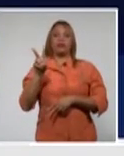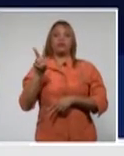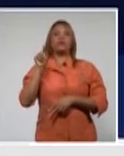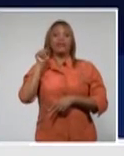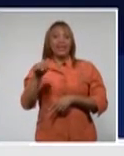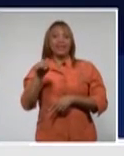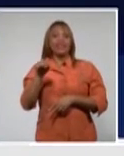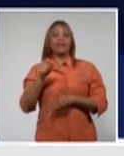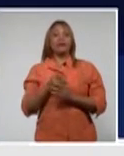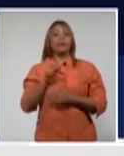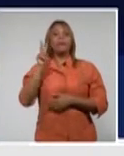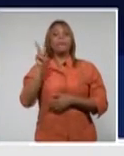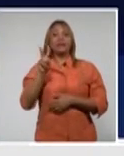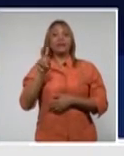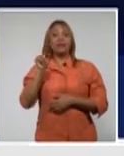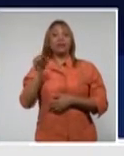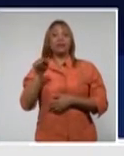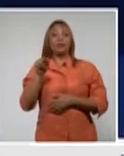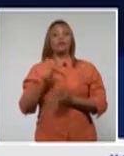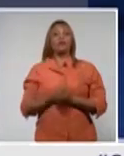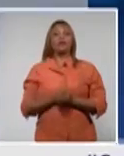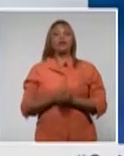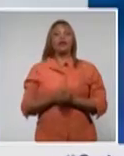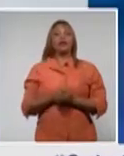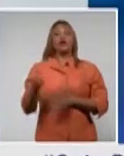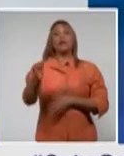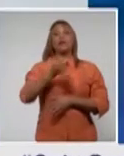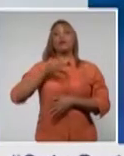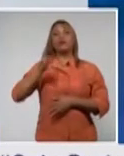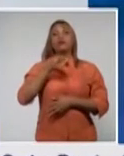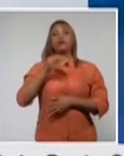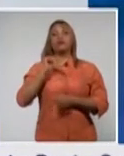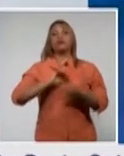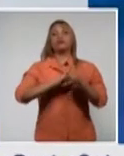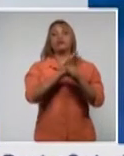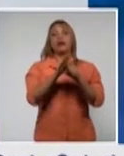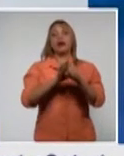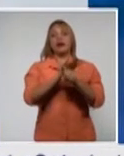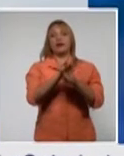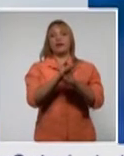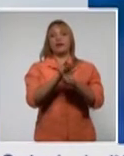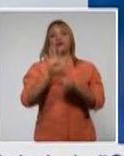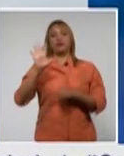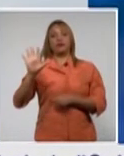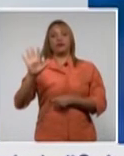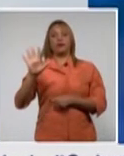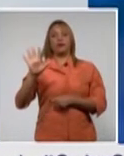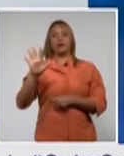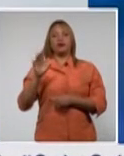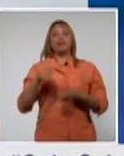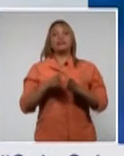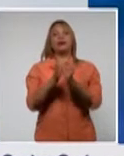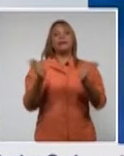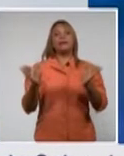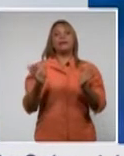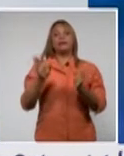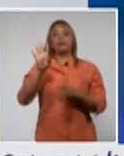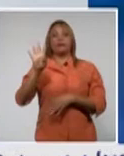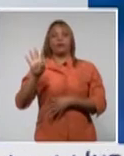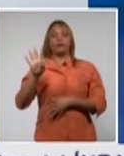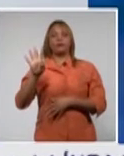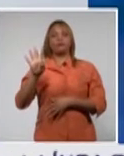Havana, and the municipalities of Arroyo Naranjo with 5 cases, San Miguel with